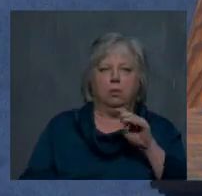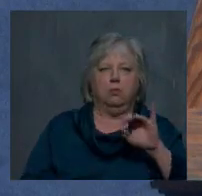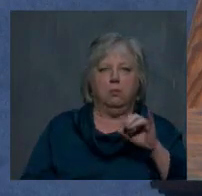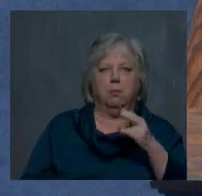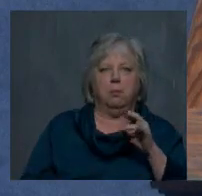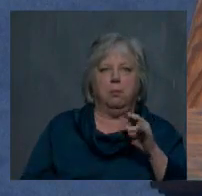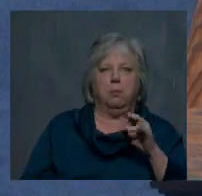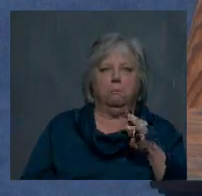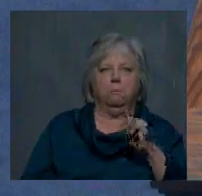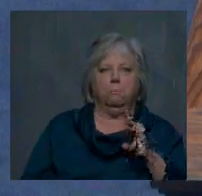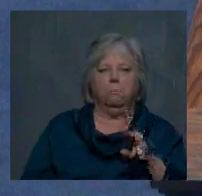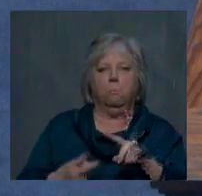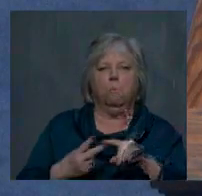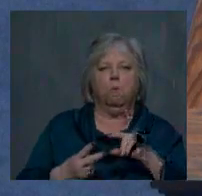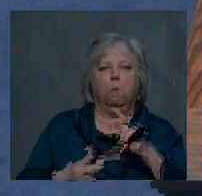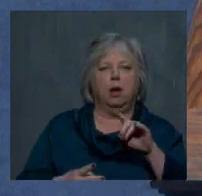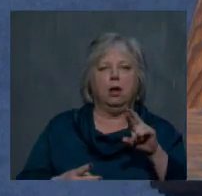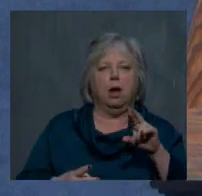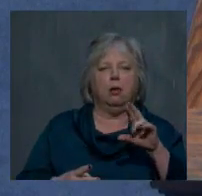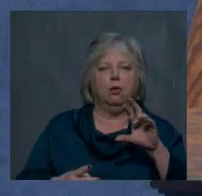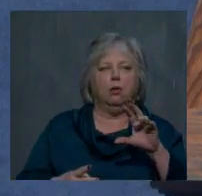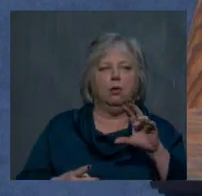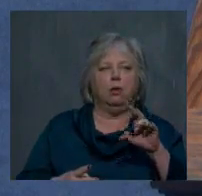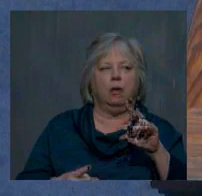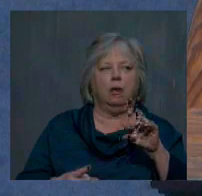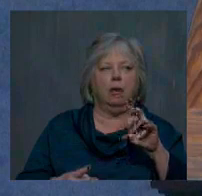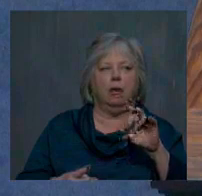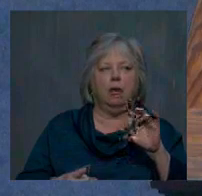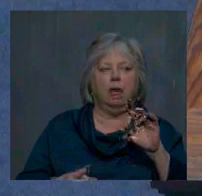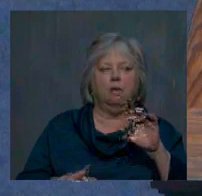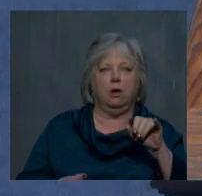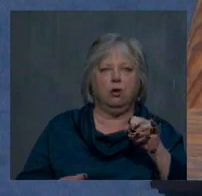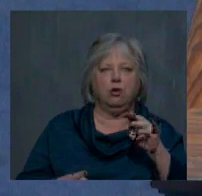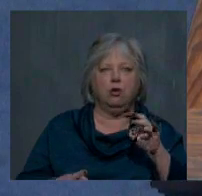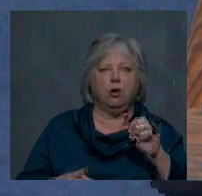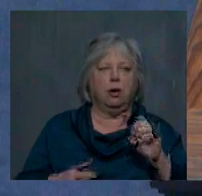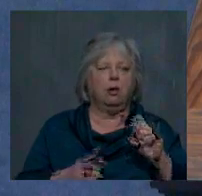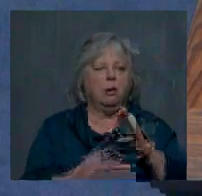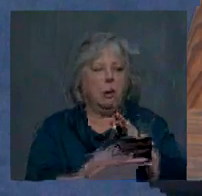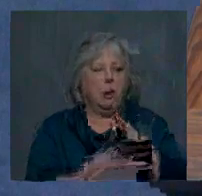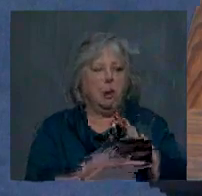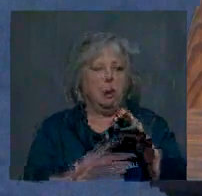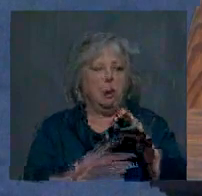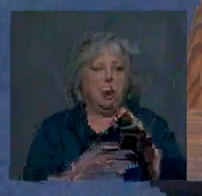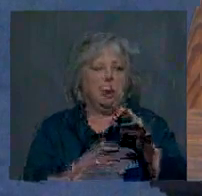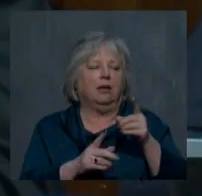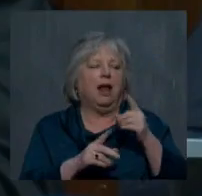or James. I think